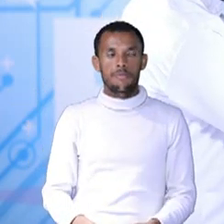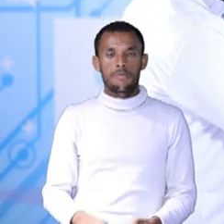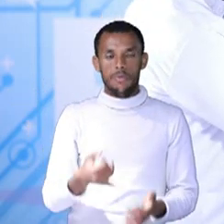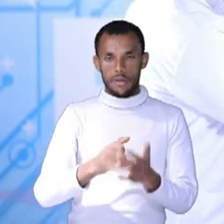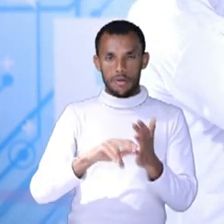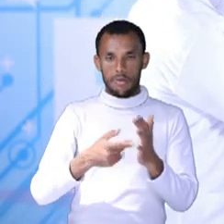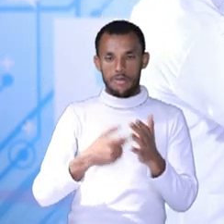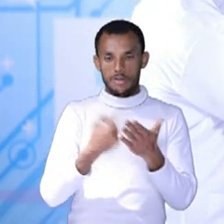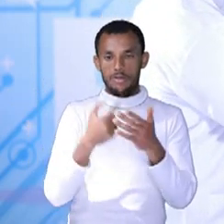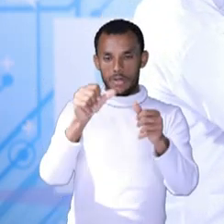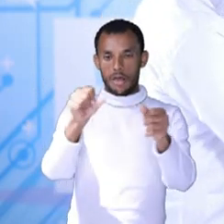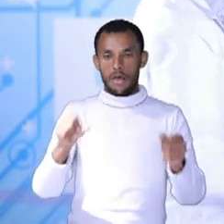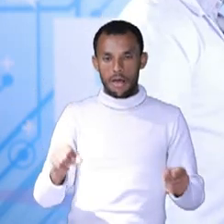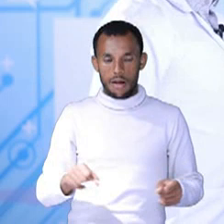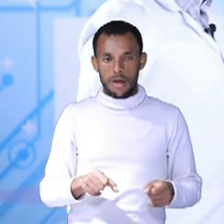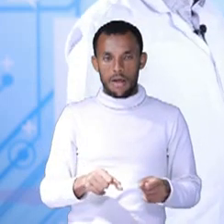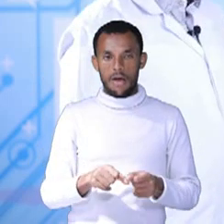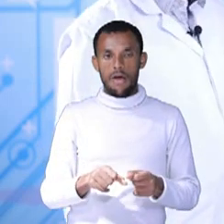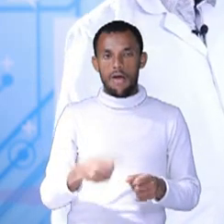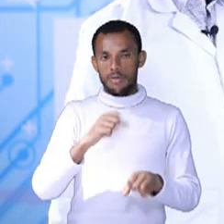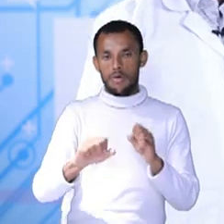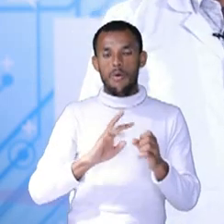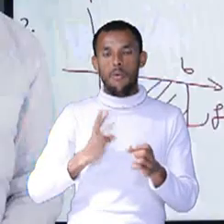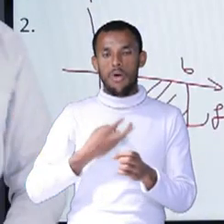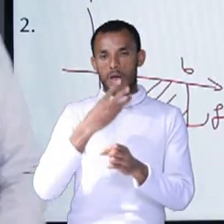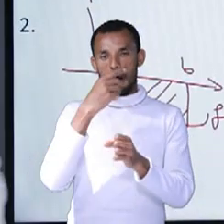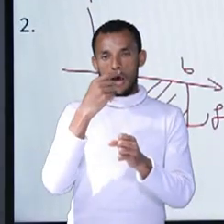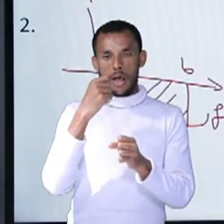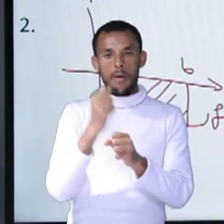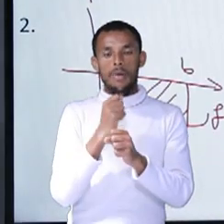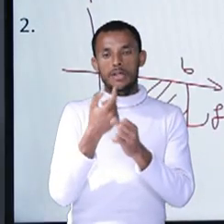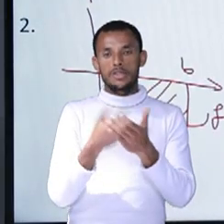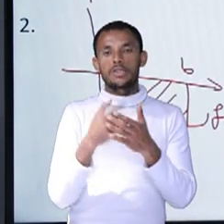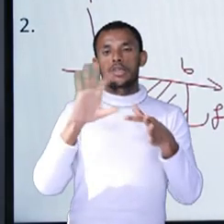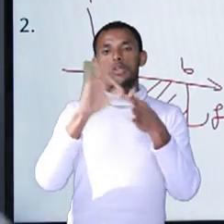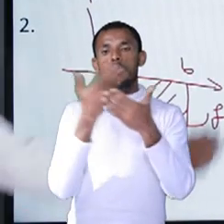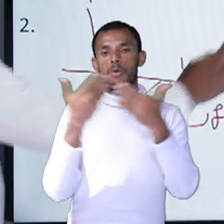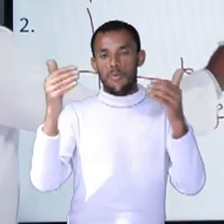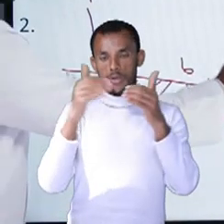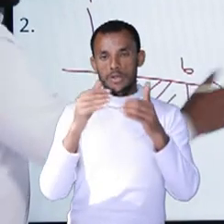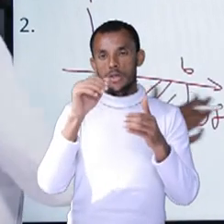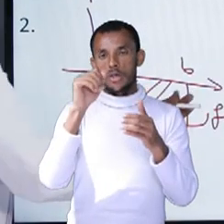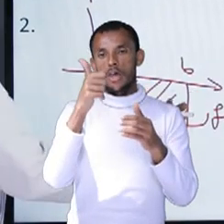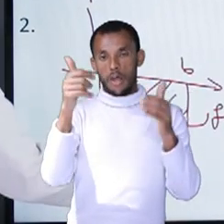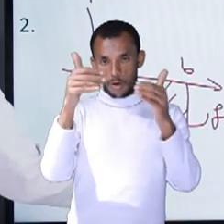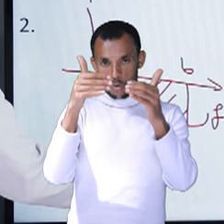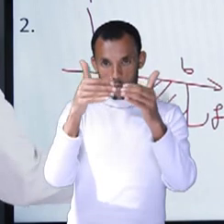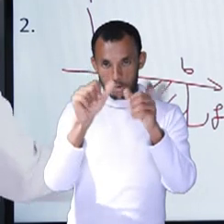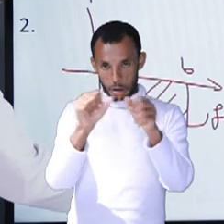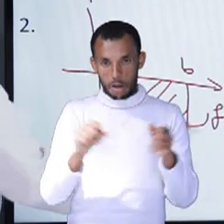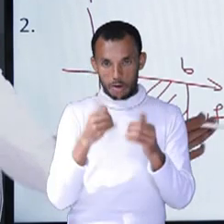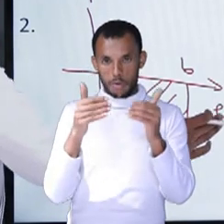that means this area. So we apply this equation. Simply, area is equals to